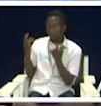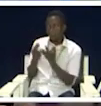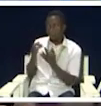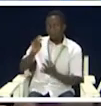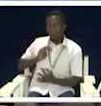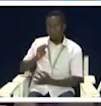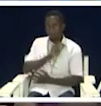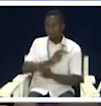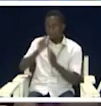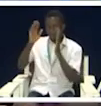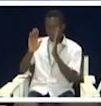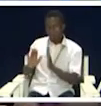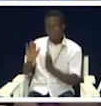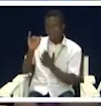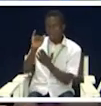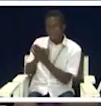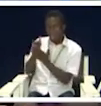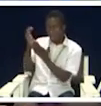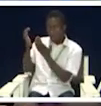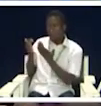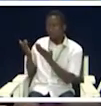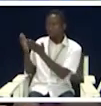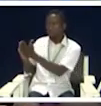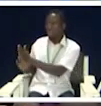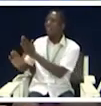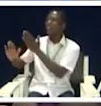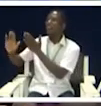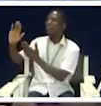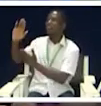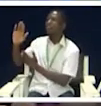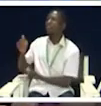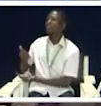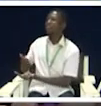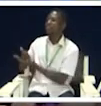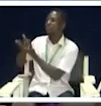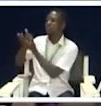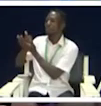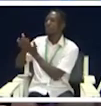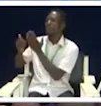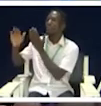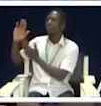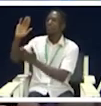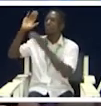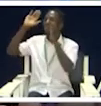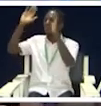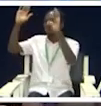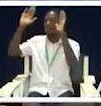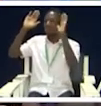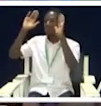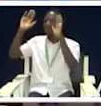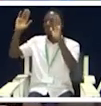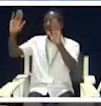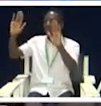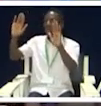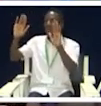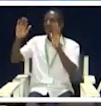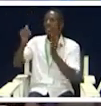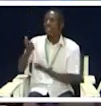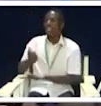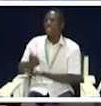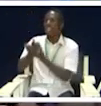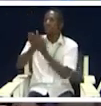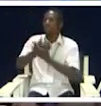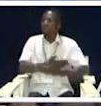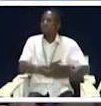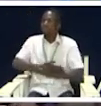death. God restored him. Secondly, God miraculously changed the sex gender of the daughter's baby from a